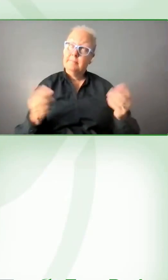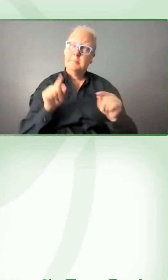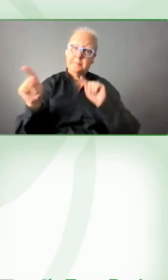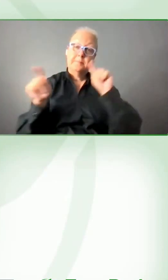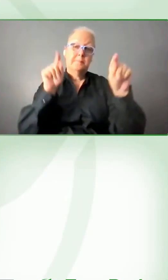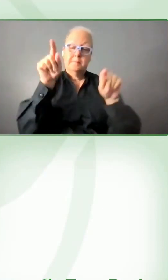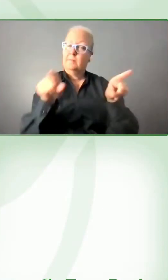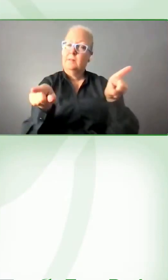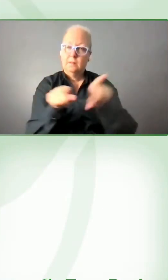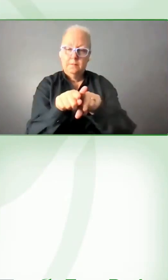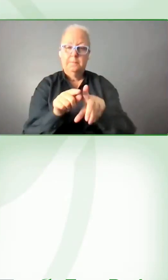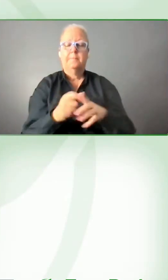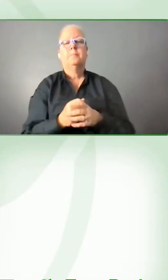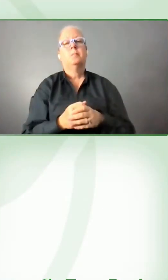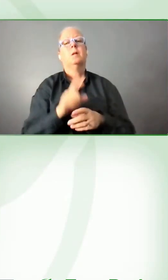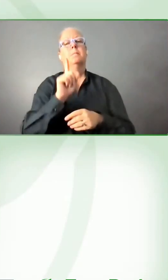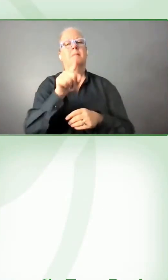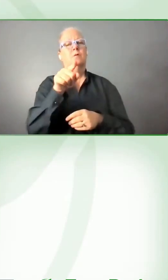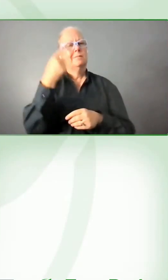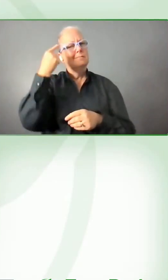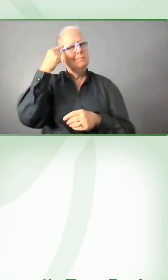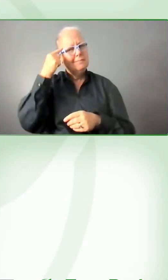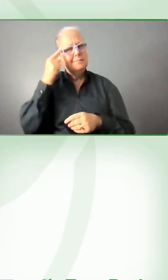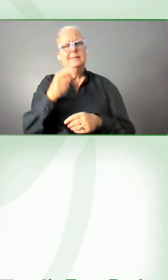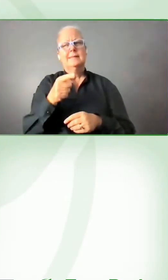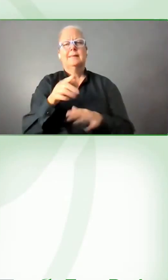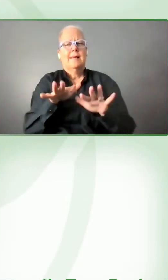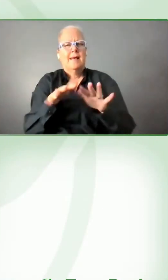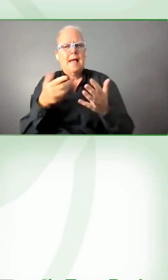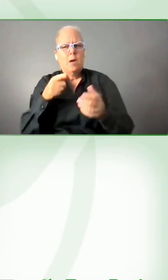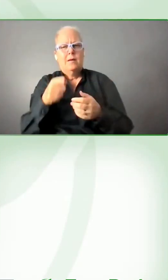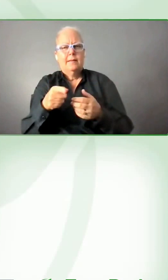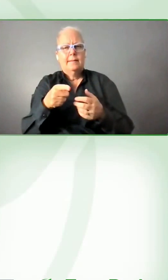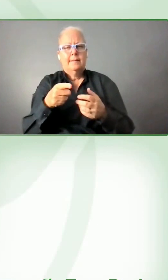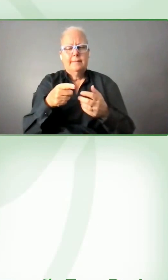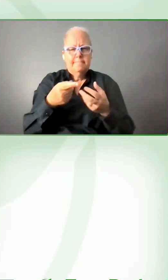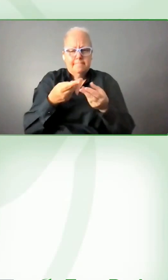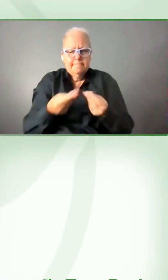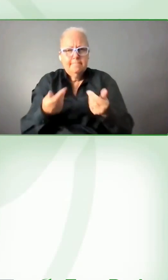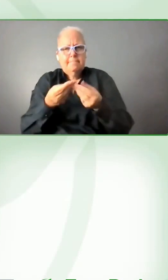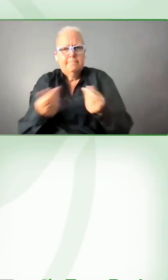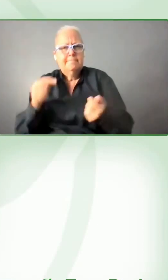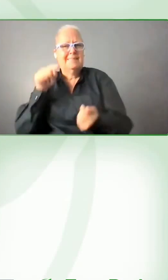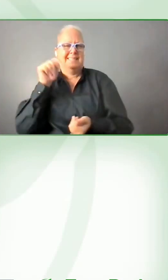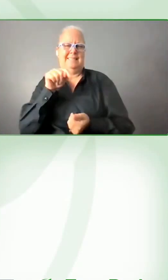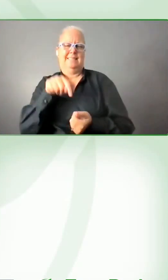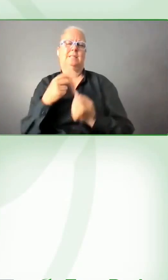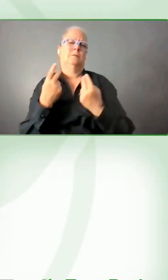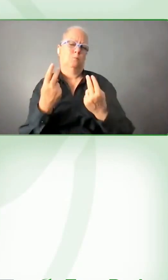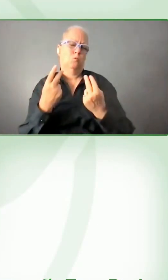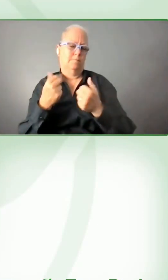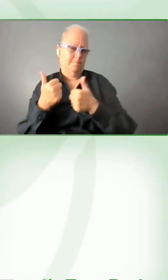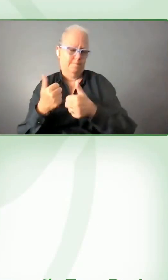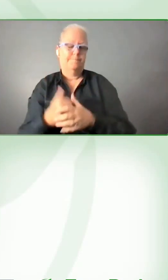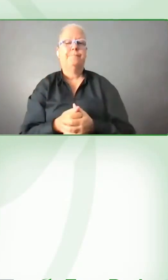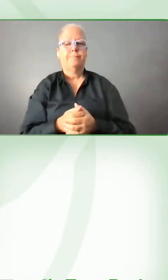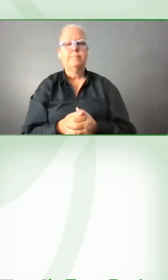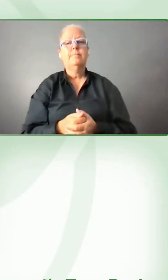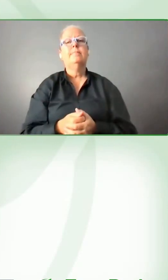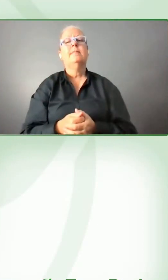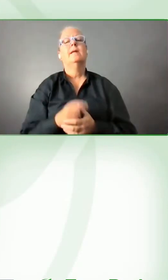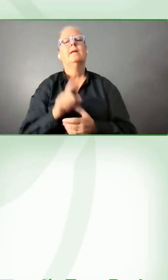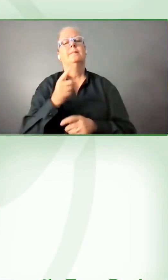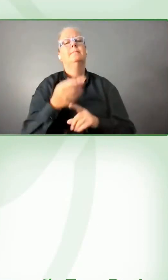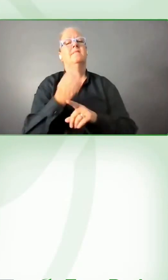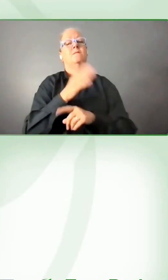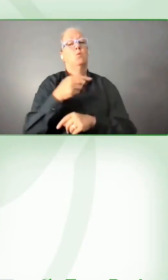some solutions, and that's fantastic. Before I engage in another question, we have